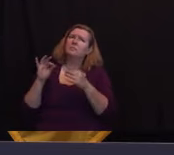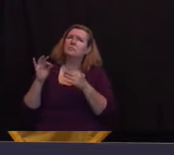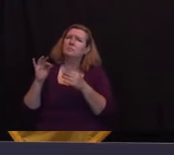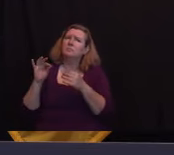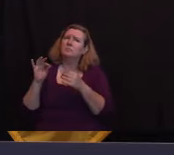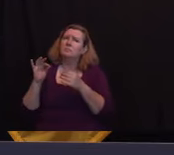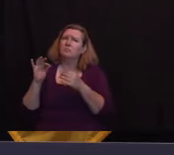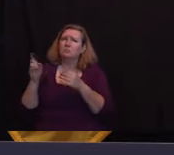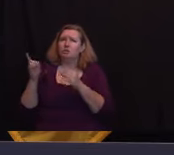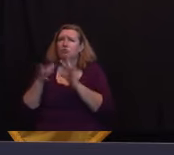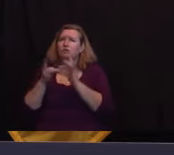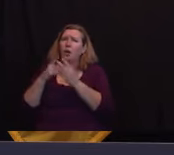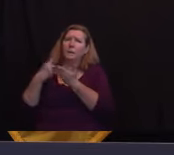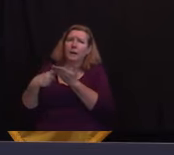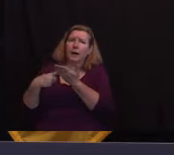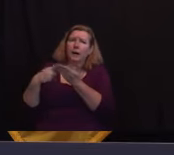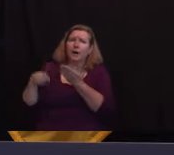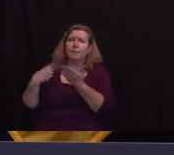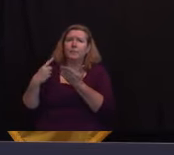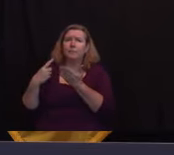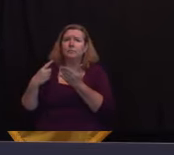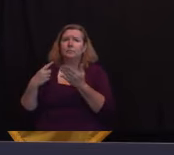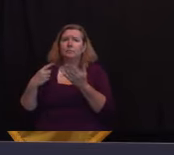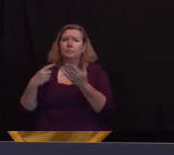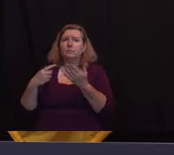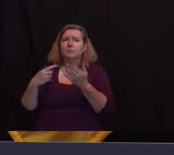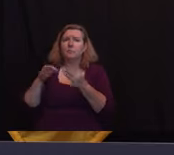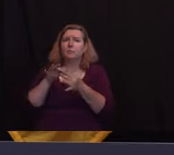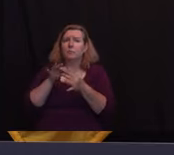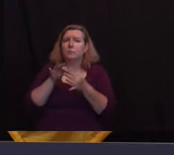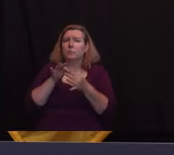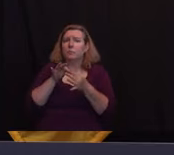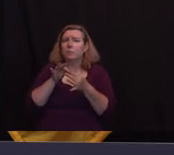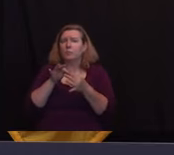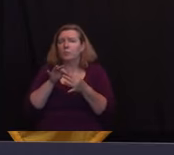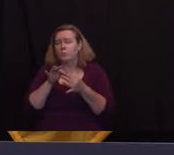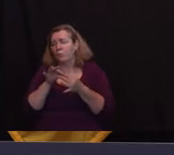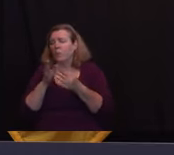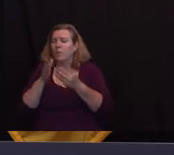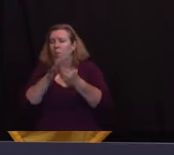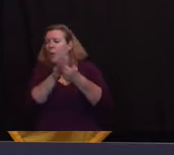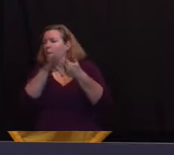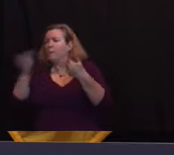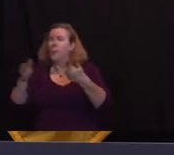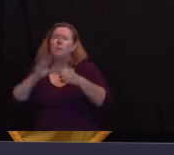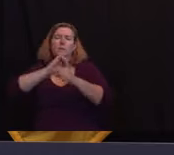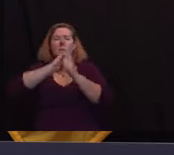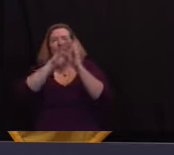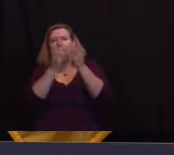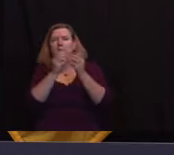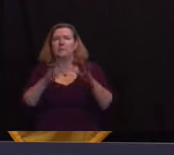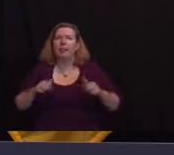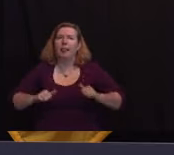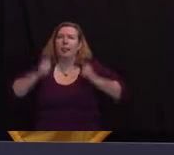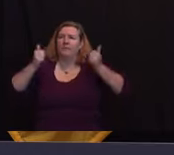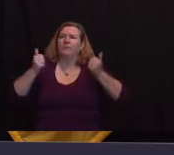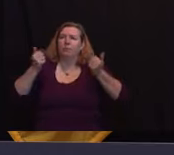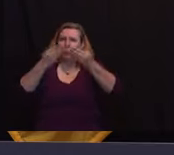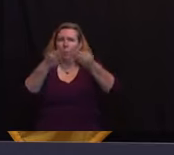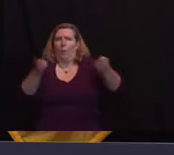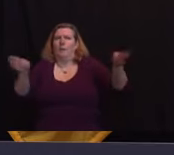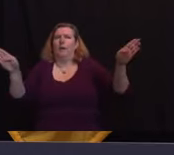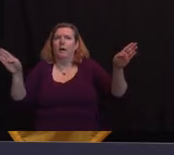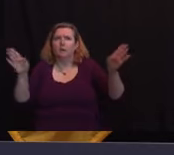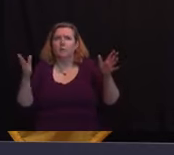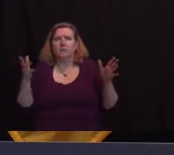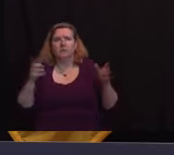of post-pandemic life, how things are going to open up. You said potentially not wearing masks if you were able to prove